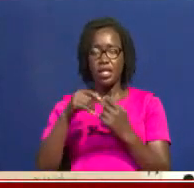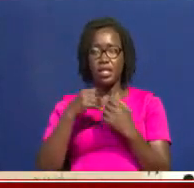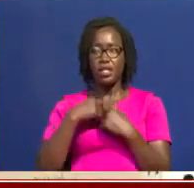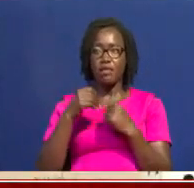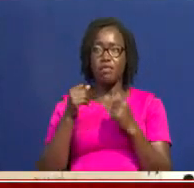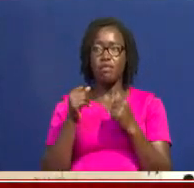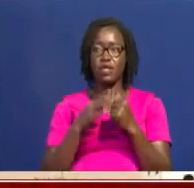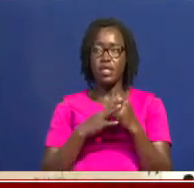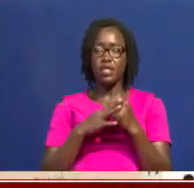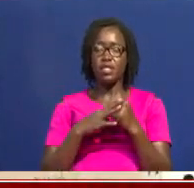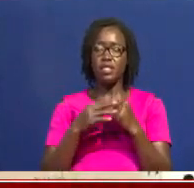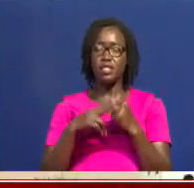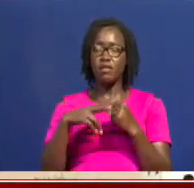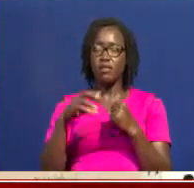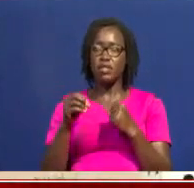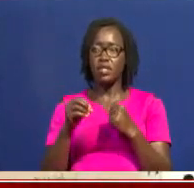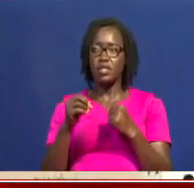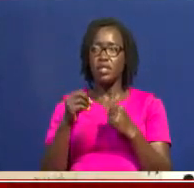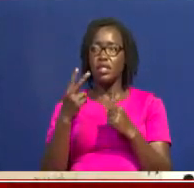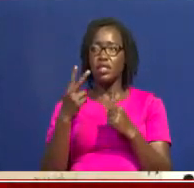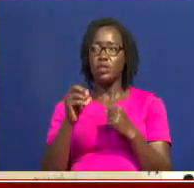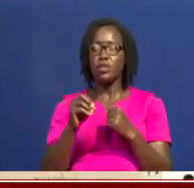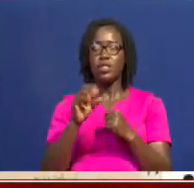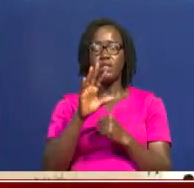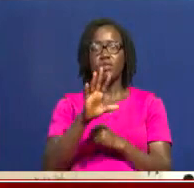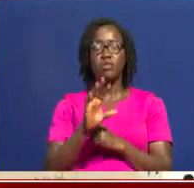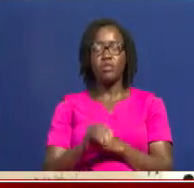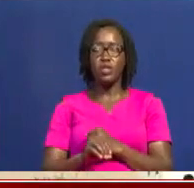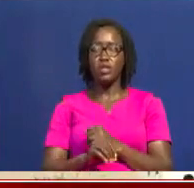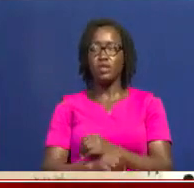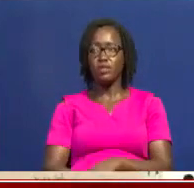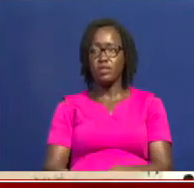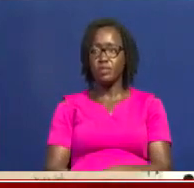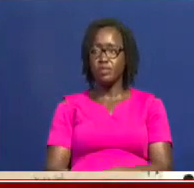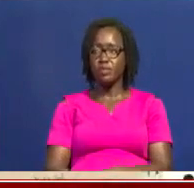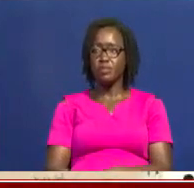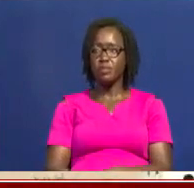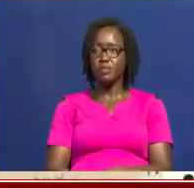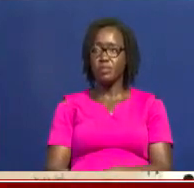870 gigawatts by 2050. Wairimu Jenga from Kilifi County.